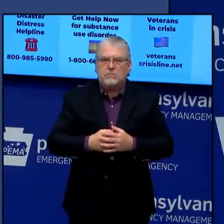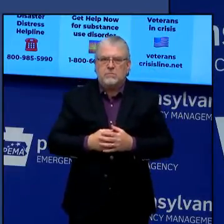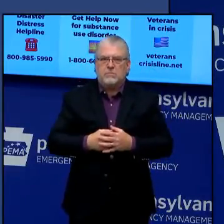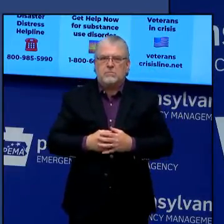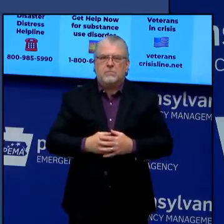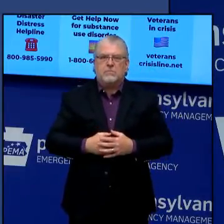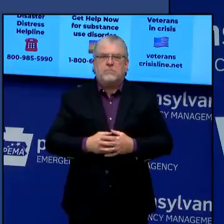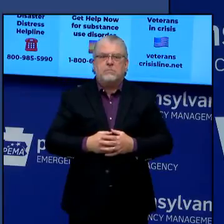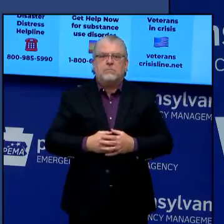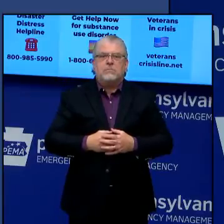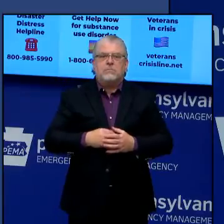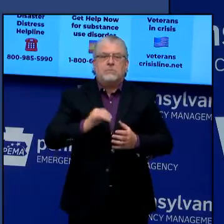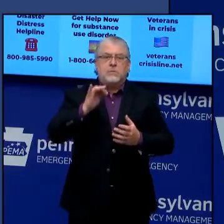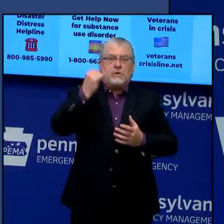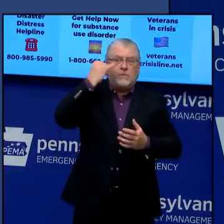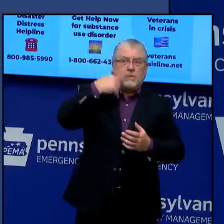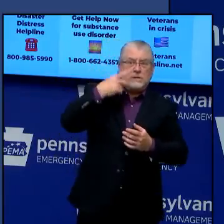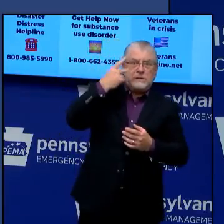of COVID-19.